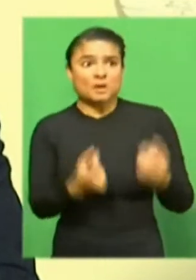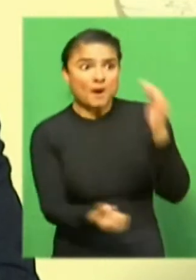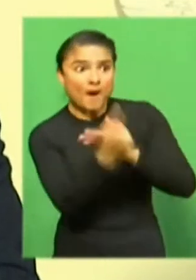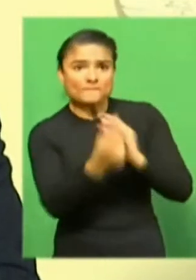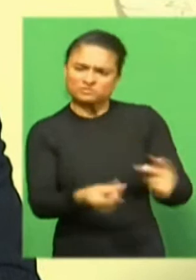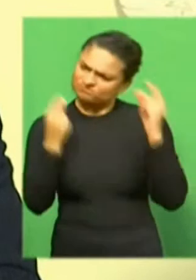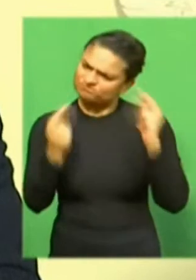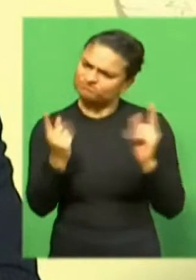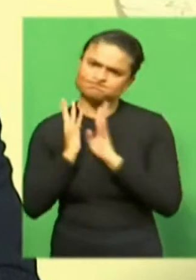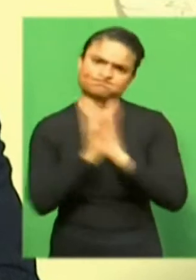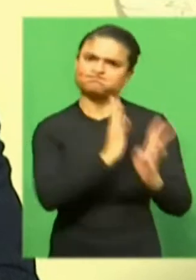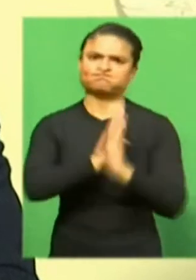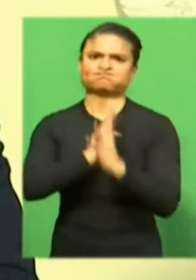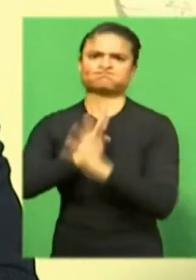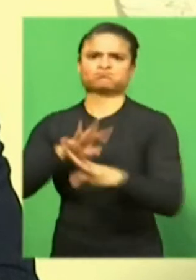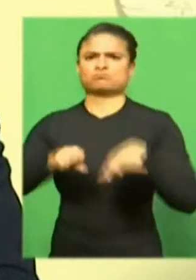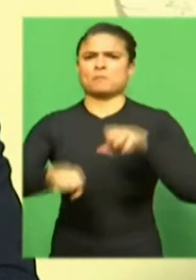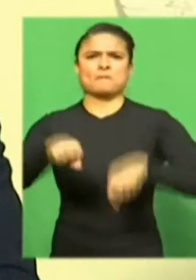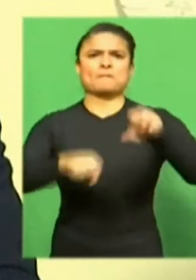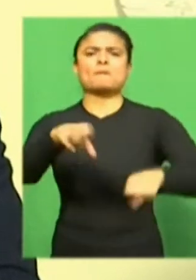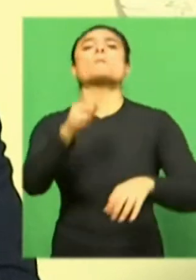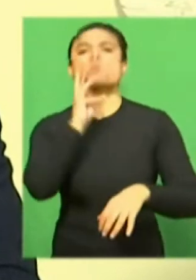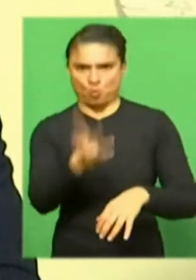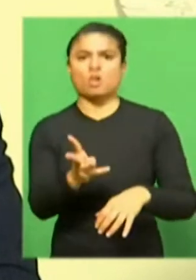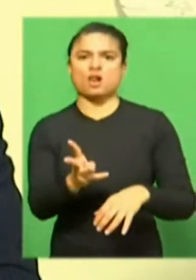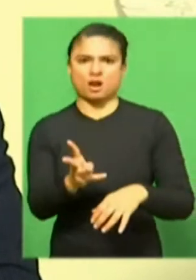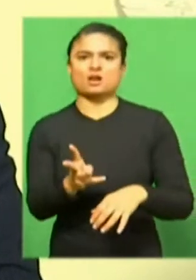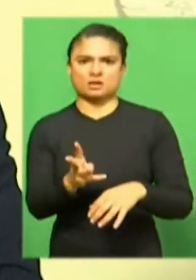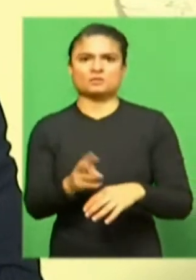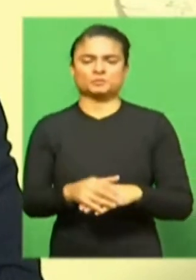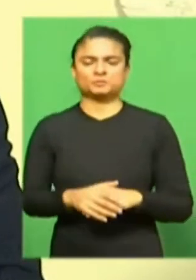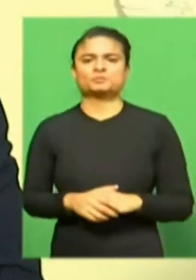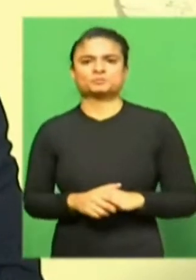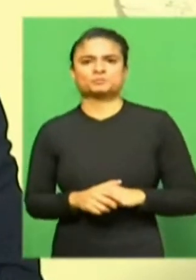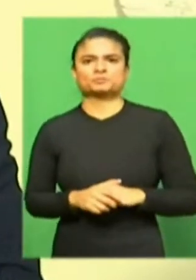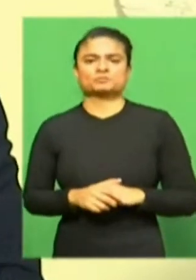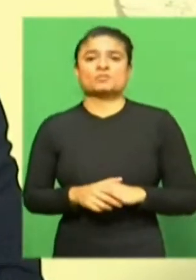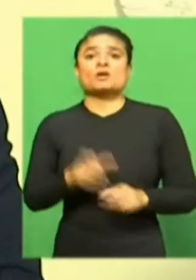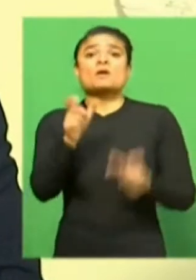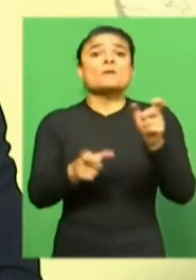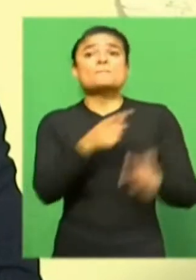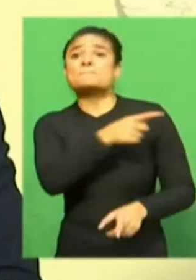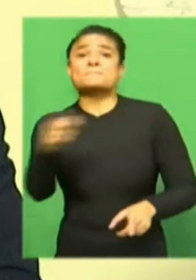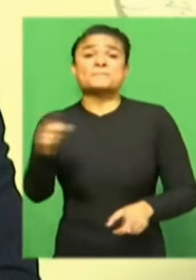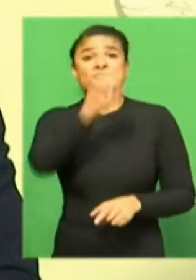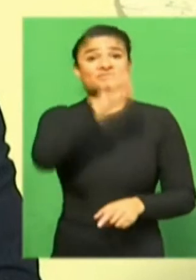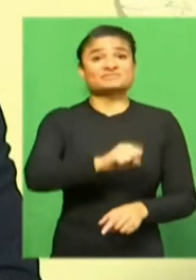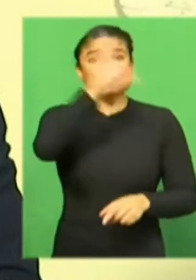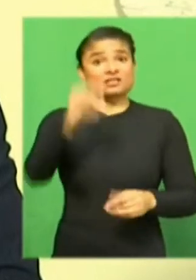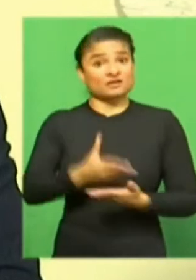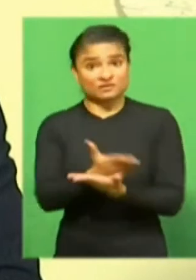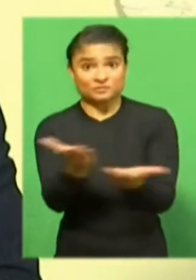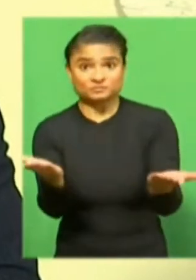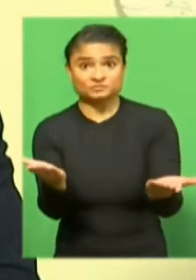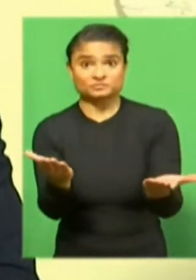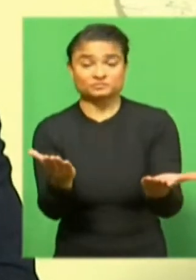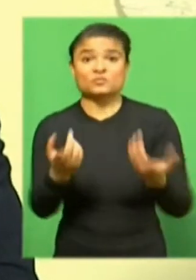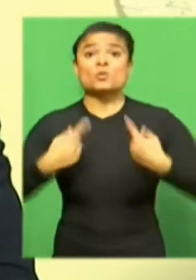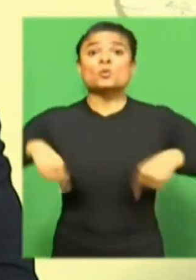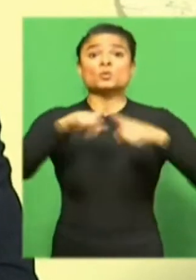that we are committed to democratic government, that we oppose violence and